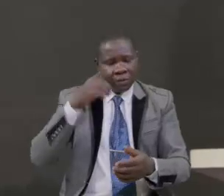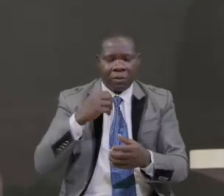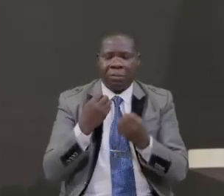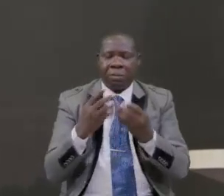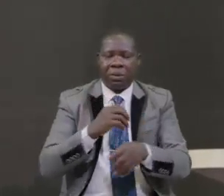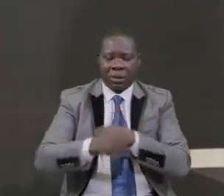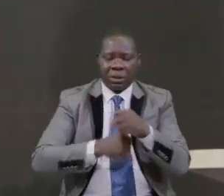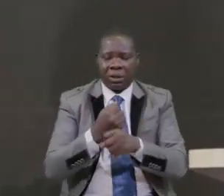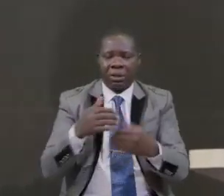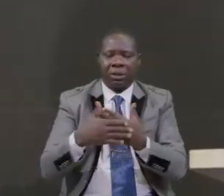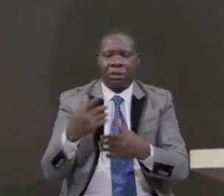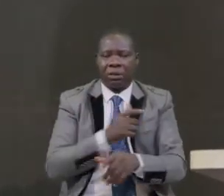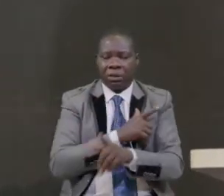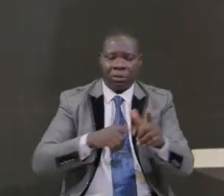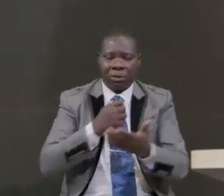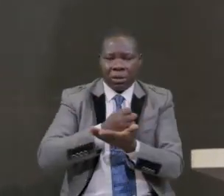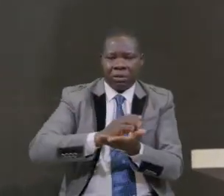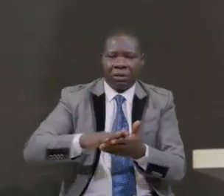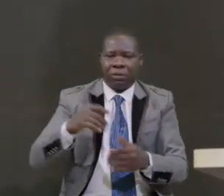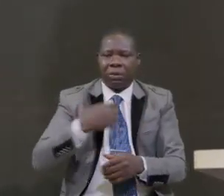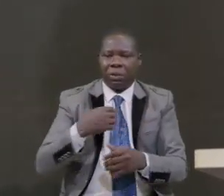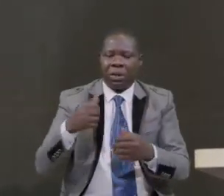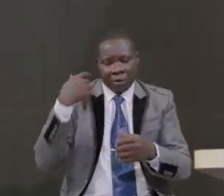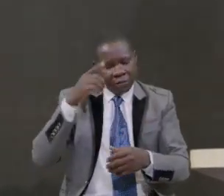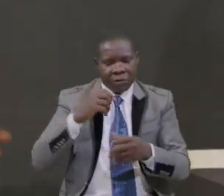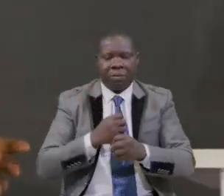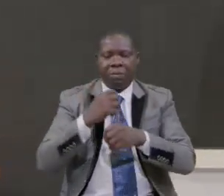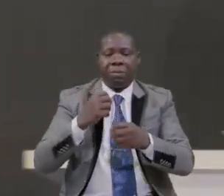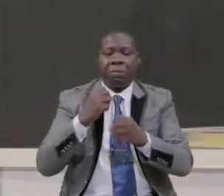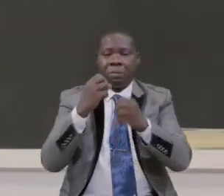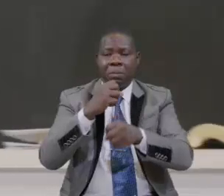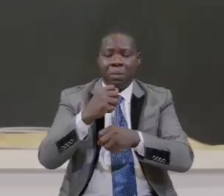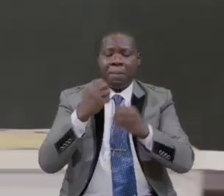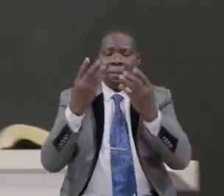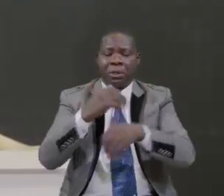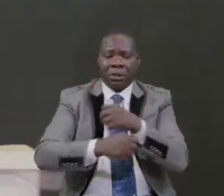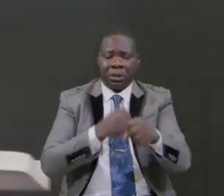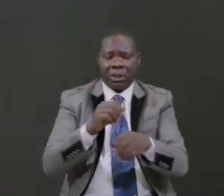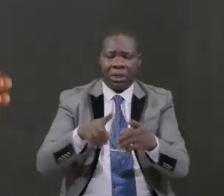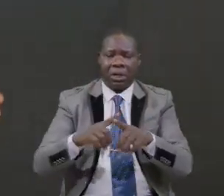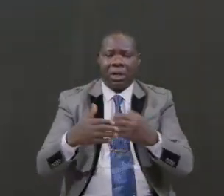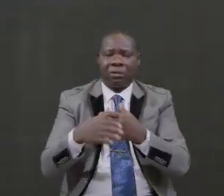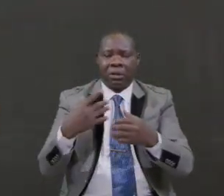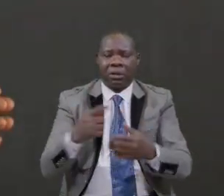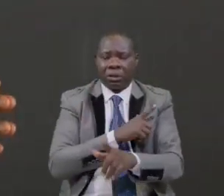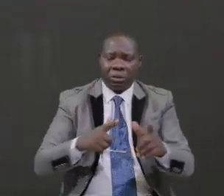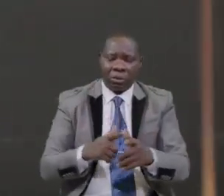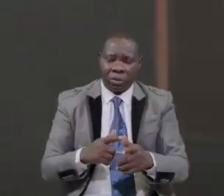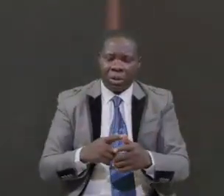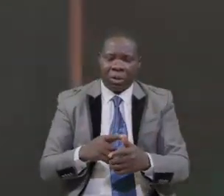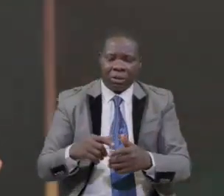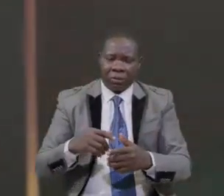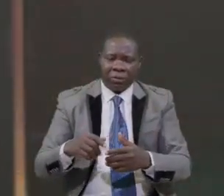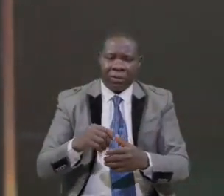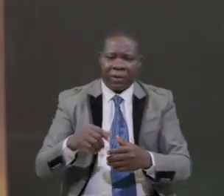many years after the Lord baptized me in the Holy Ghost, all I was doing was reading the Bible, studying the Bible. I